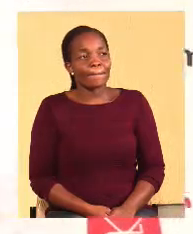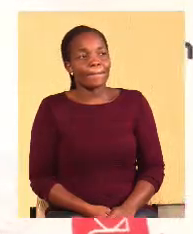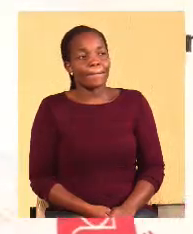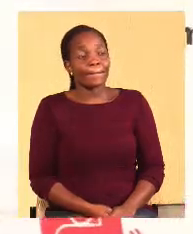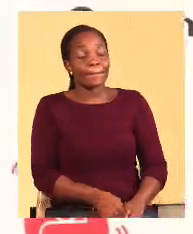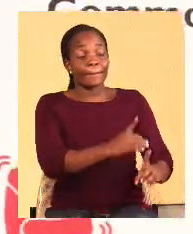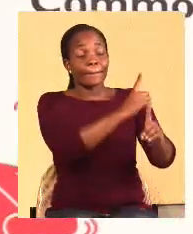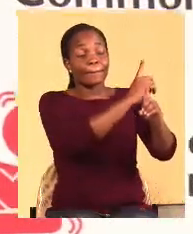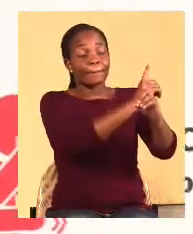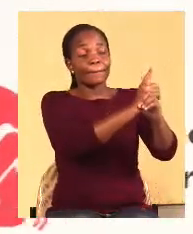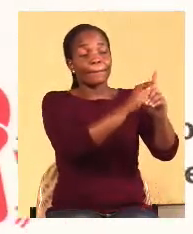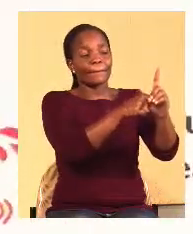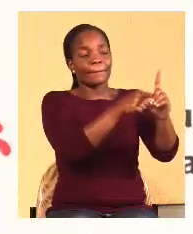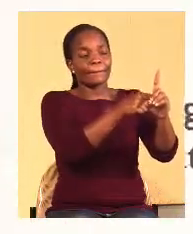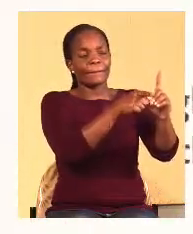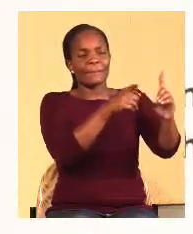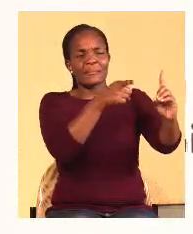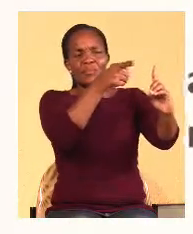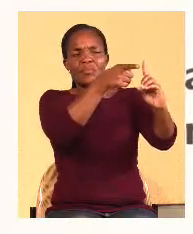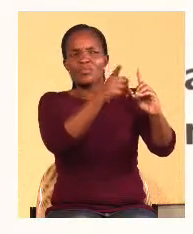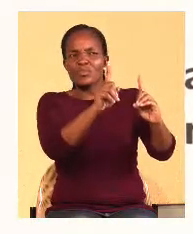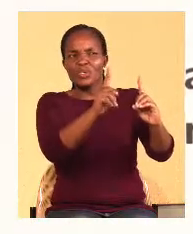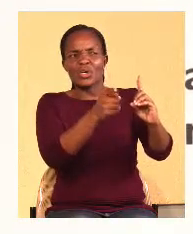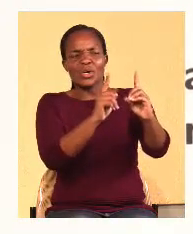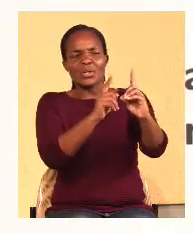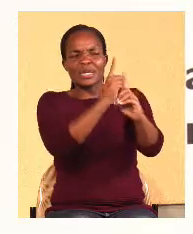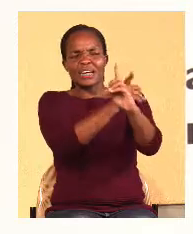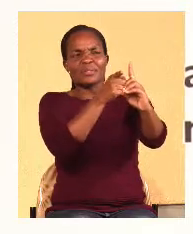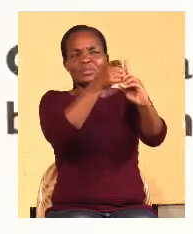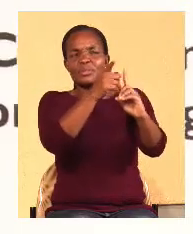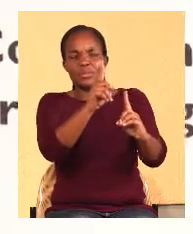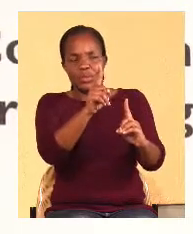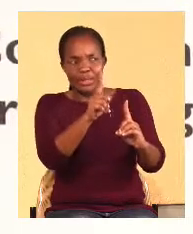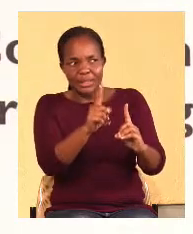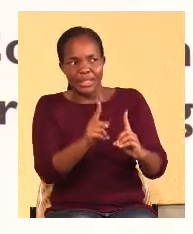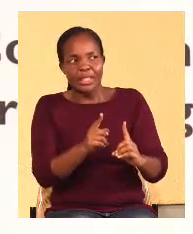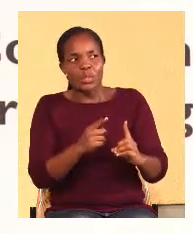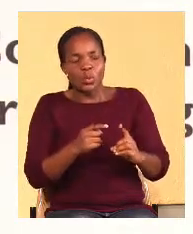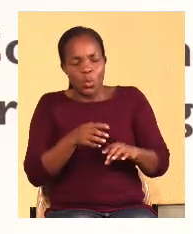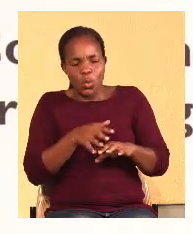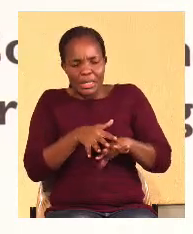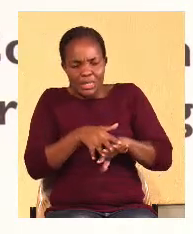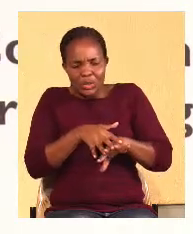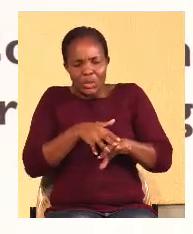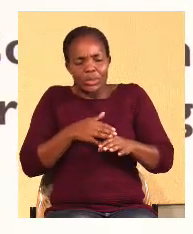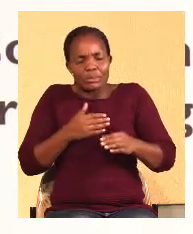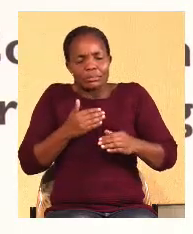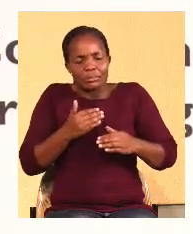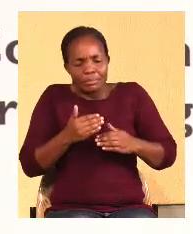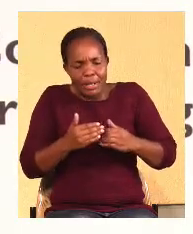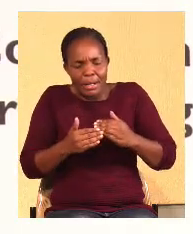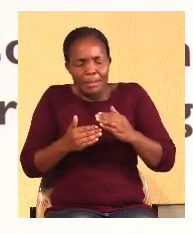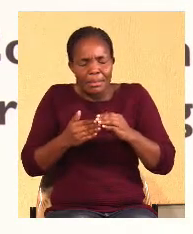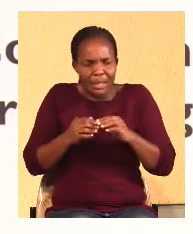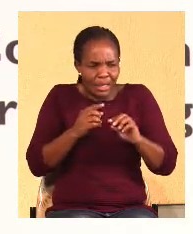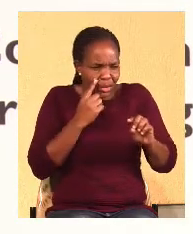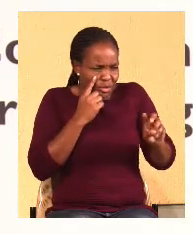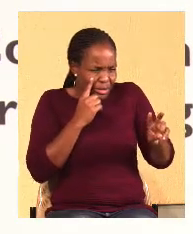the intention is to slowly, and as you know, we already started to say, what is it that we